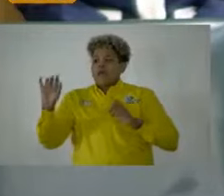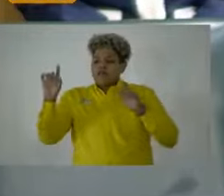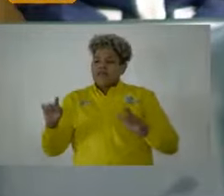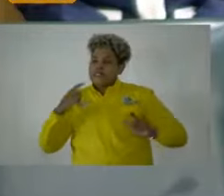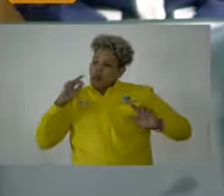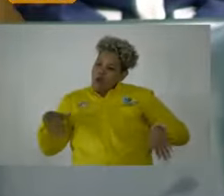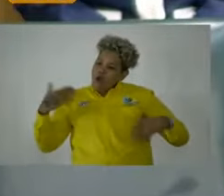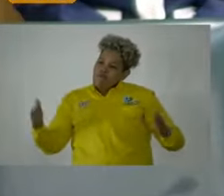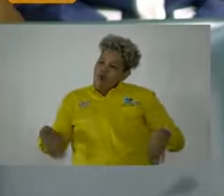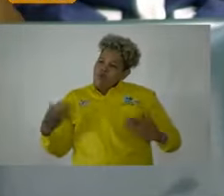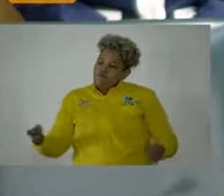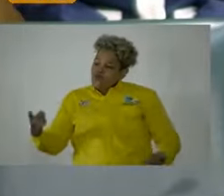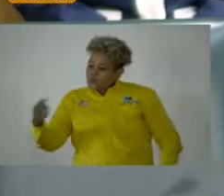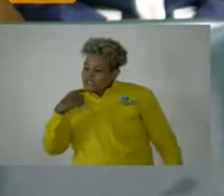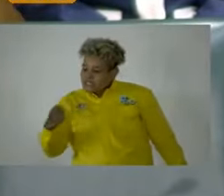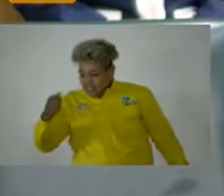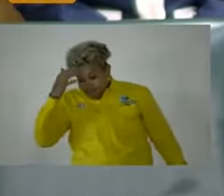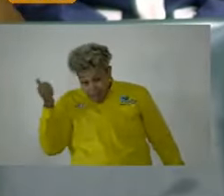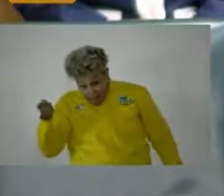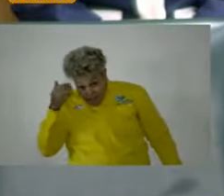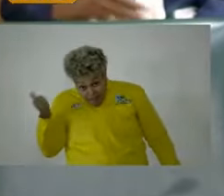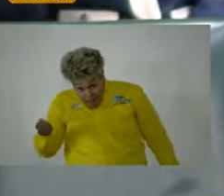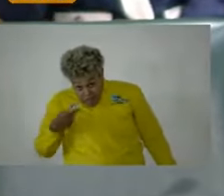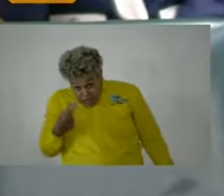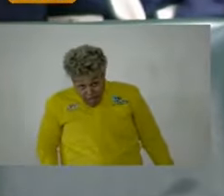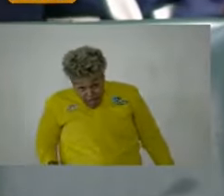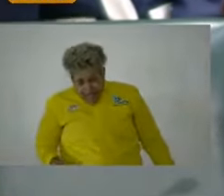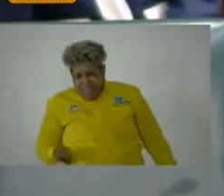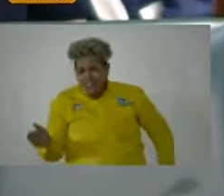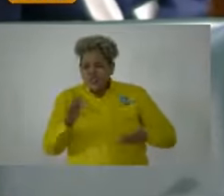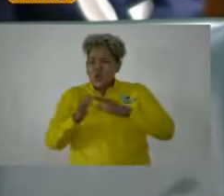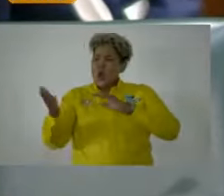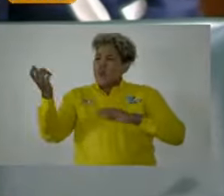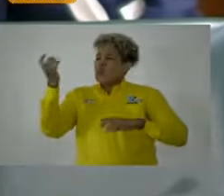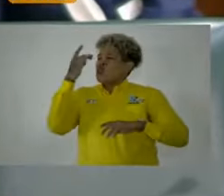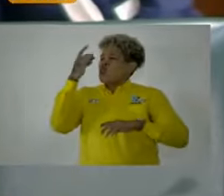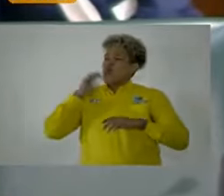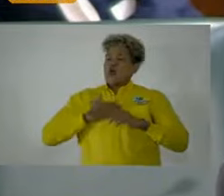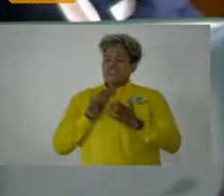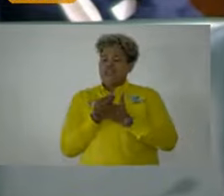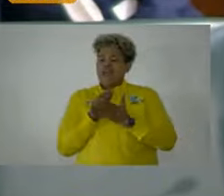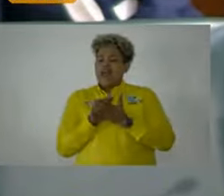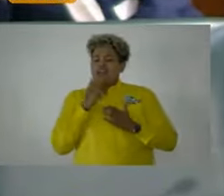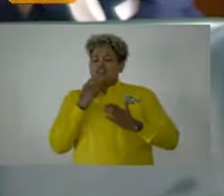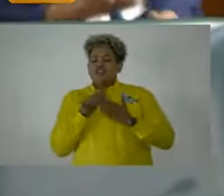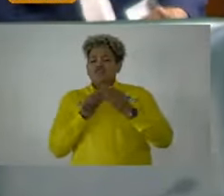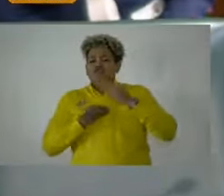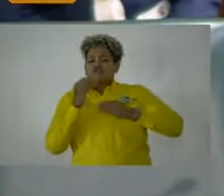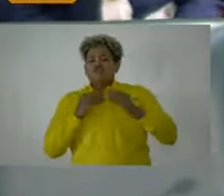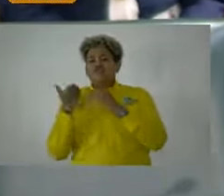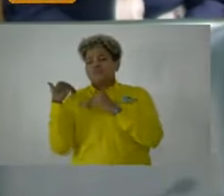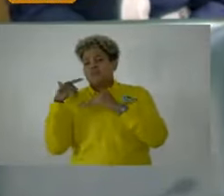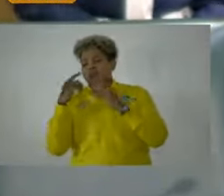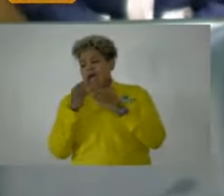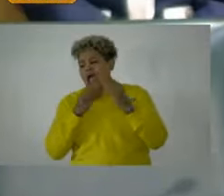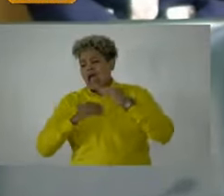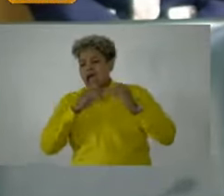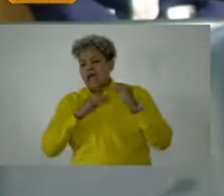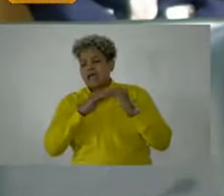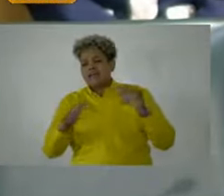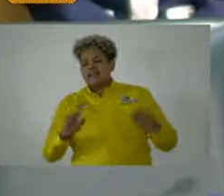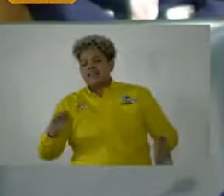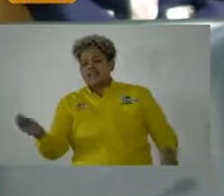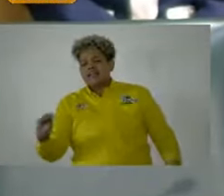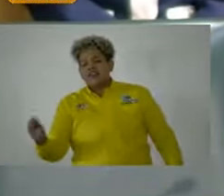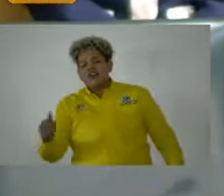and over. Do you forget? So don't lecture us on fiscal responsibility and economic stability. No sanki,